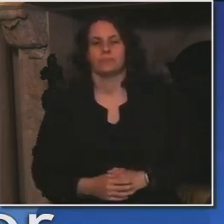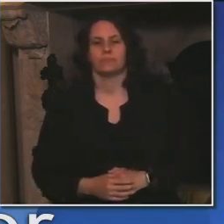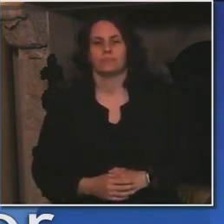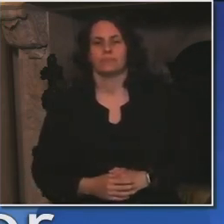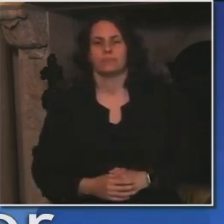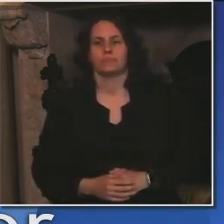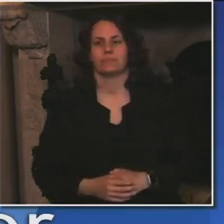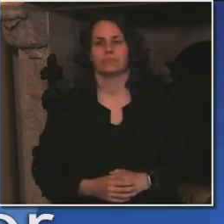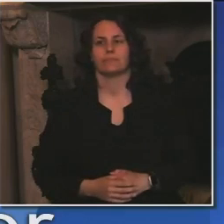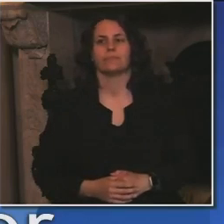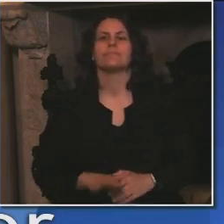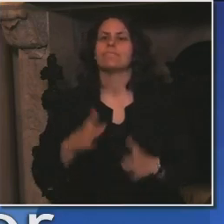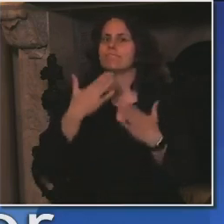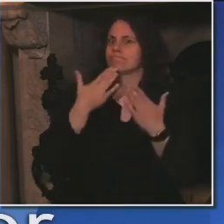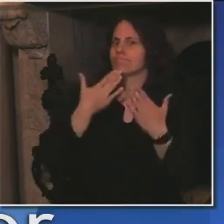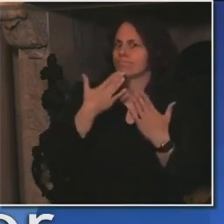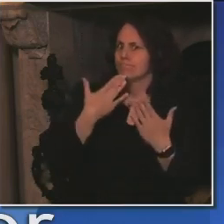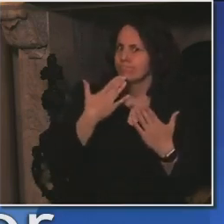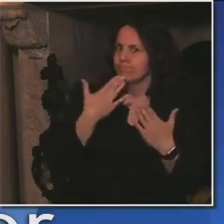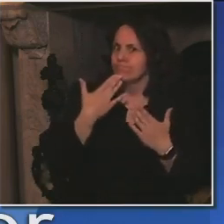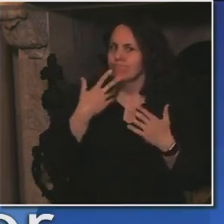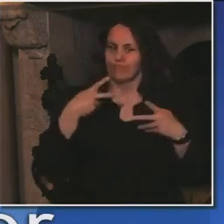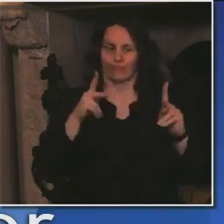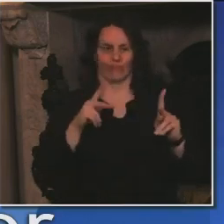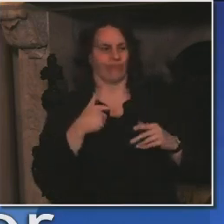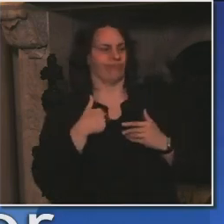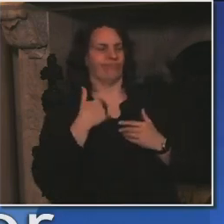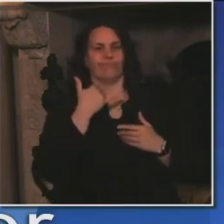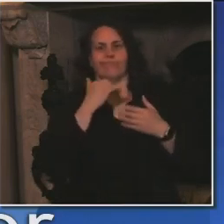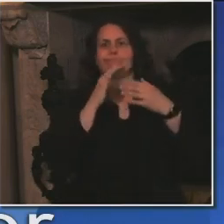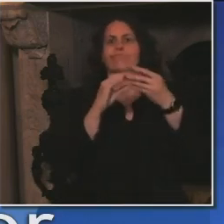Thank you for taking my question. I do have to ask it in two parts.